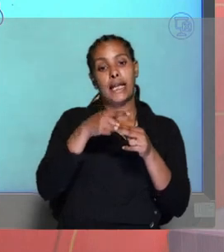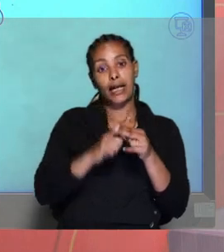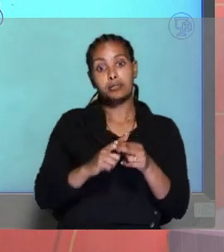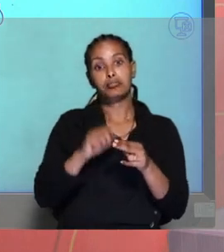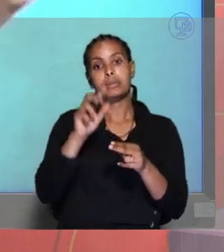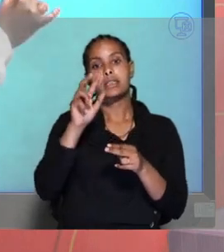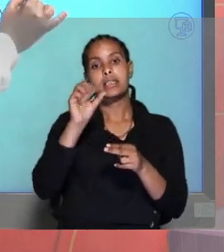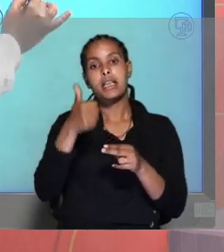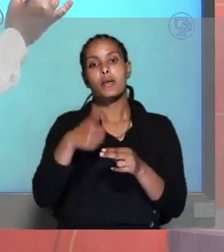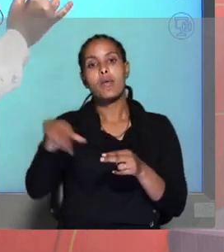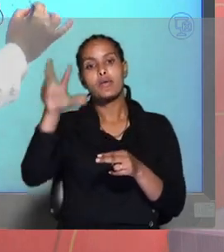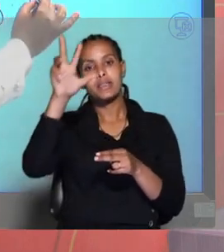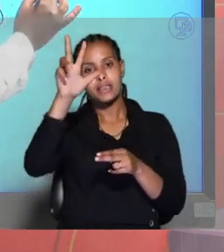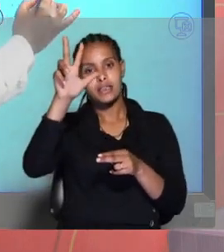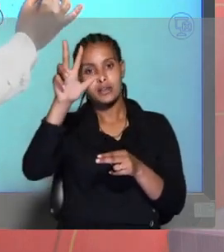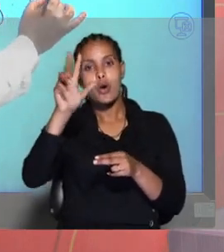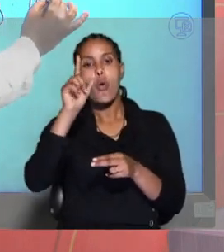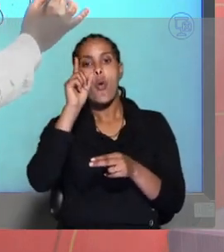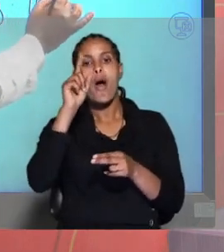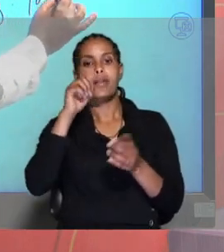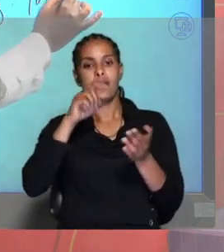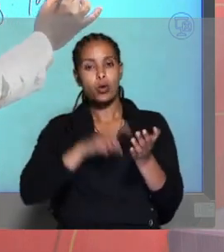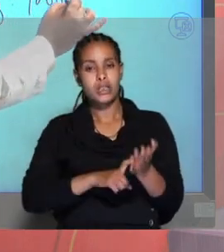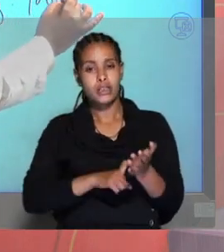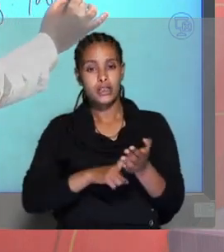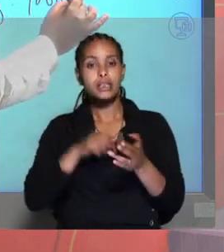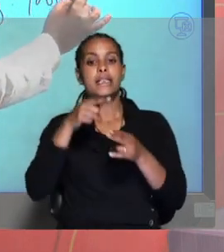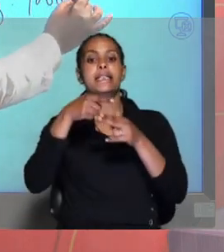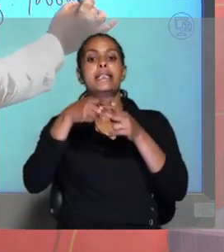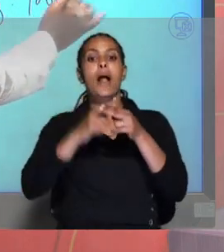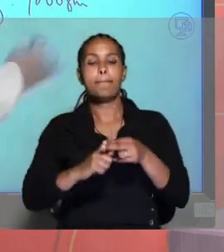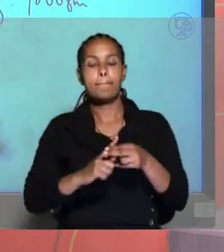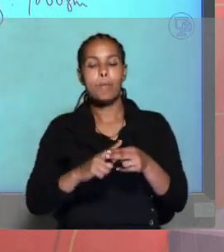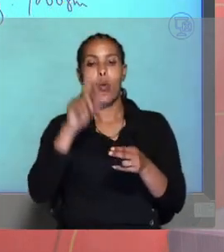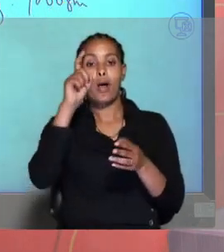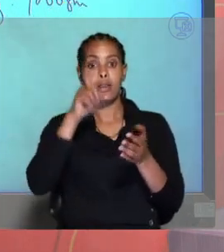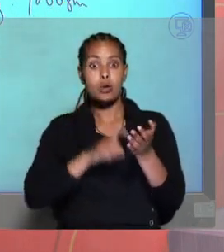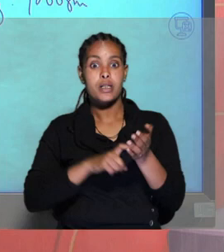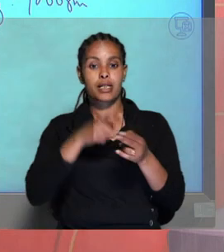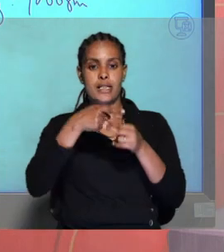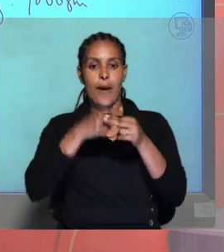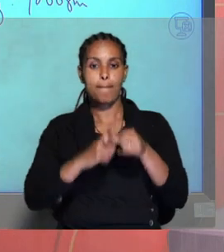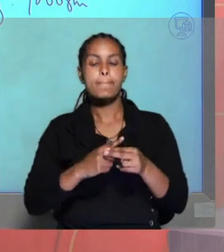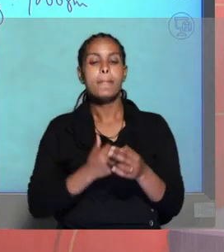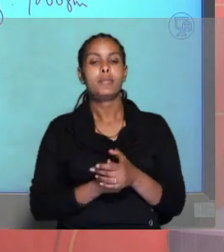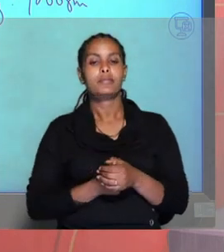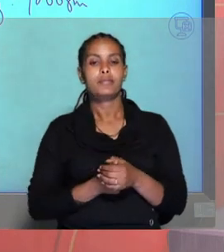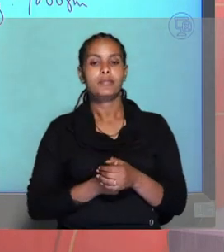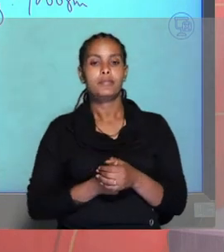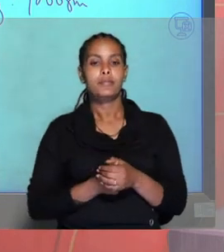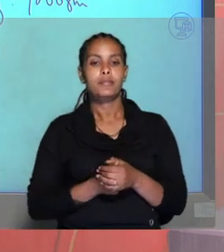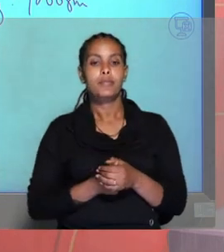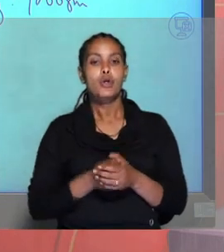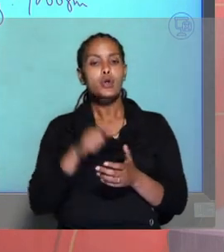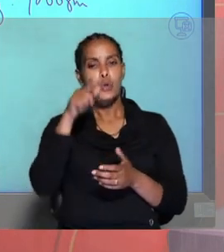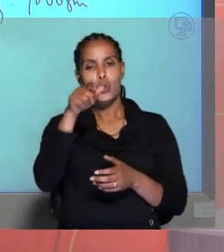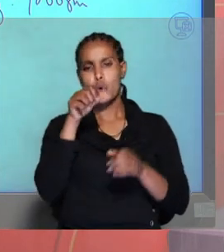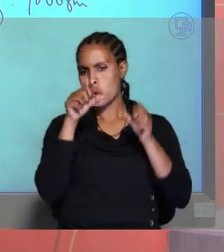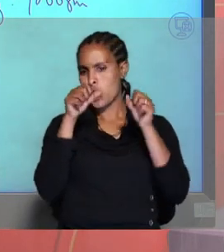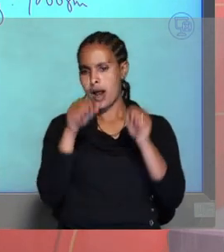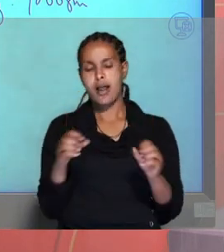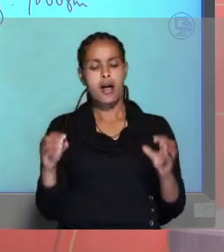of 3. Therefore, this is 1,000 gram. 1,000 gram. You